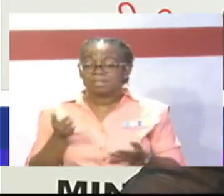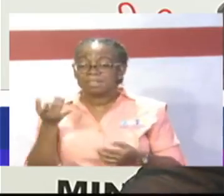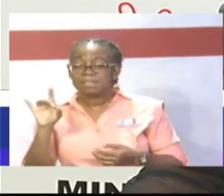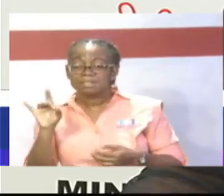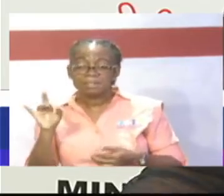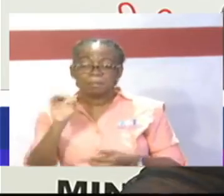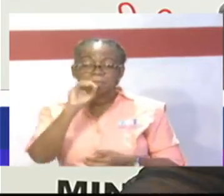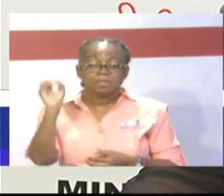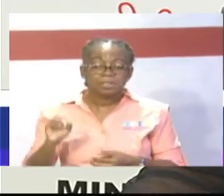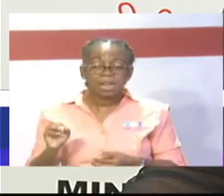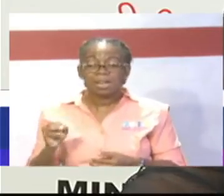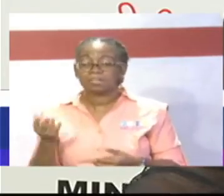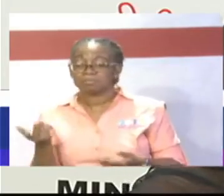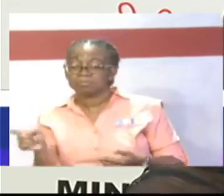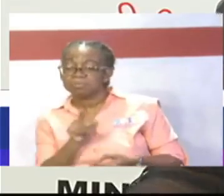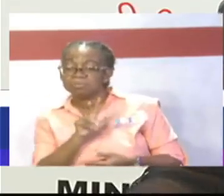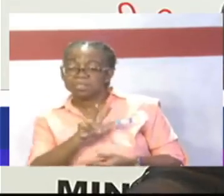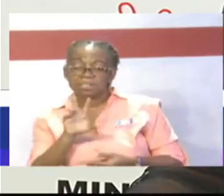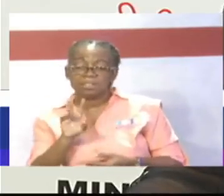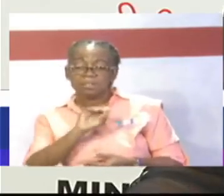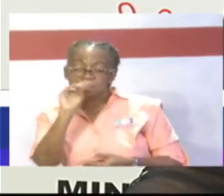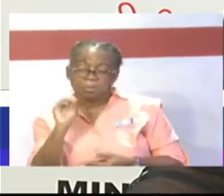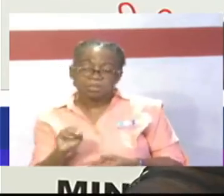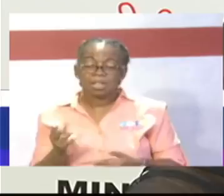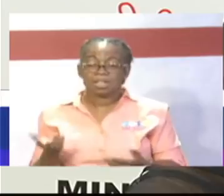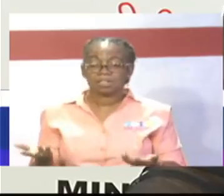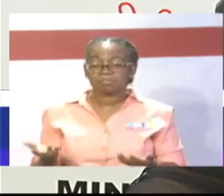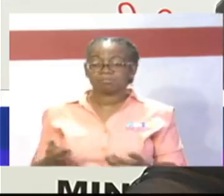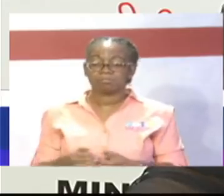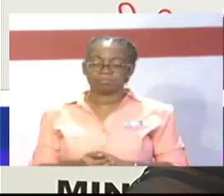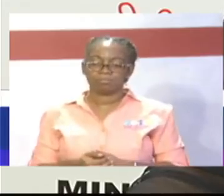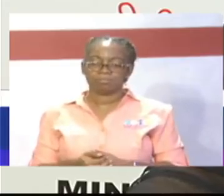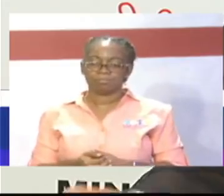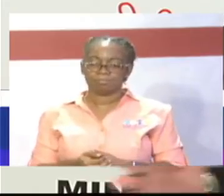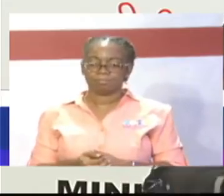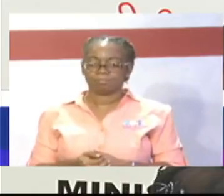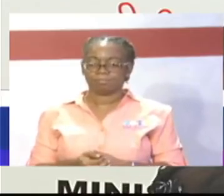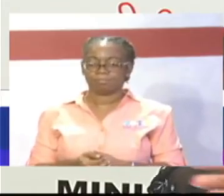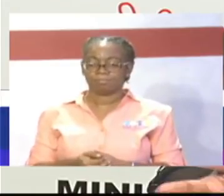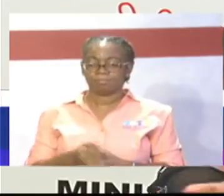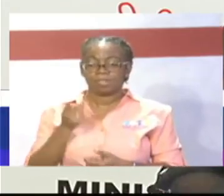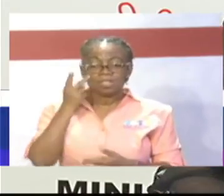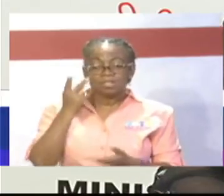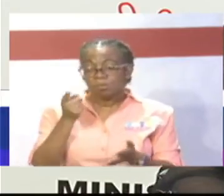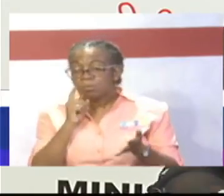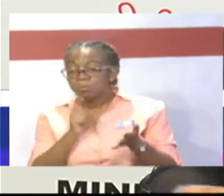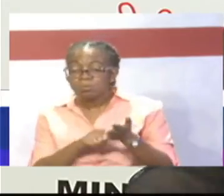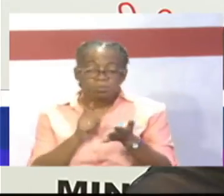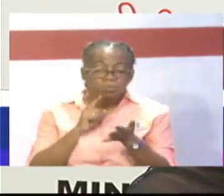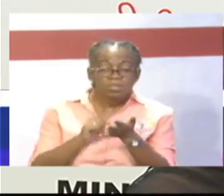and 37%. So we have noticed anywhere between 15